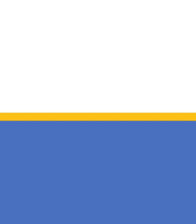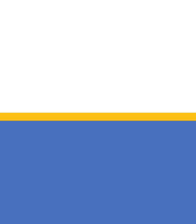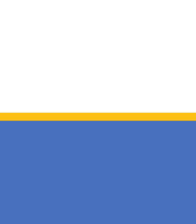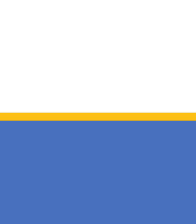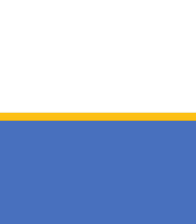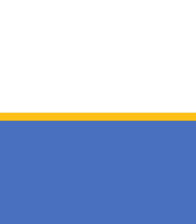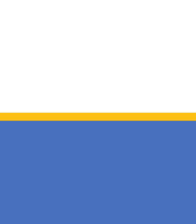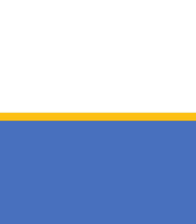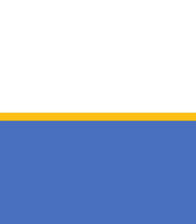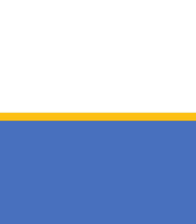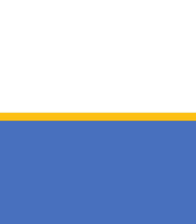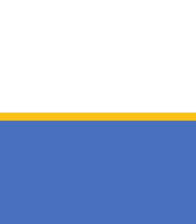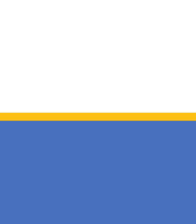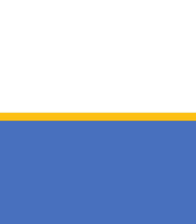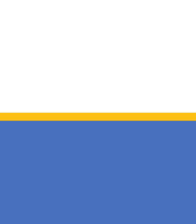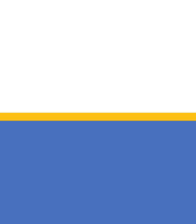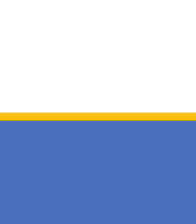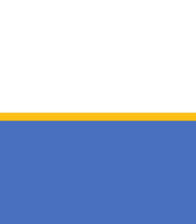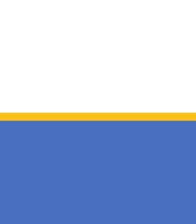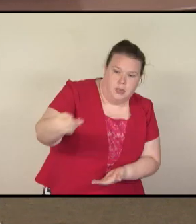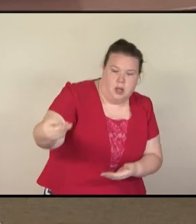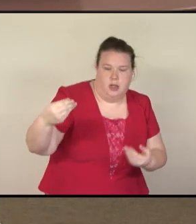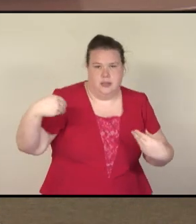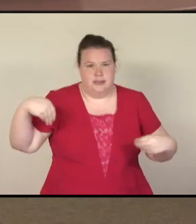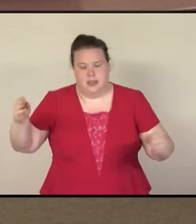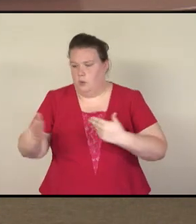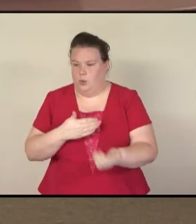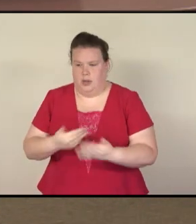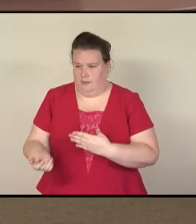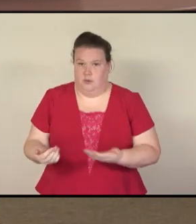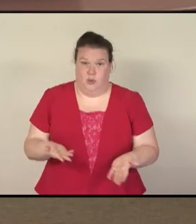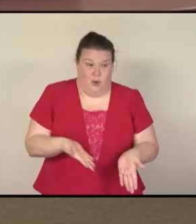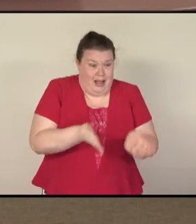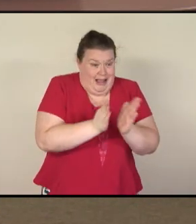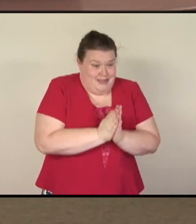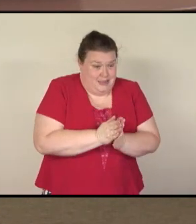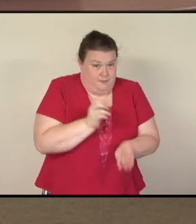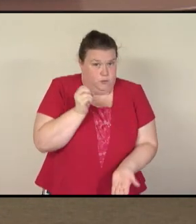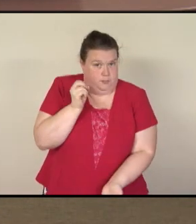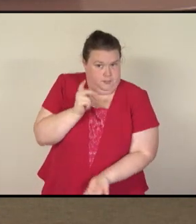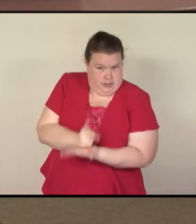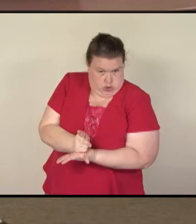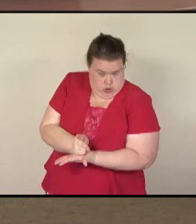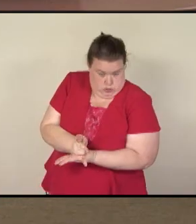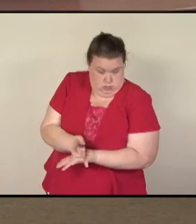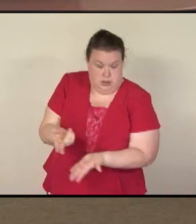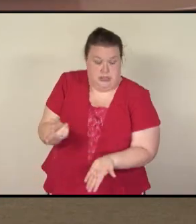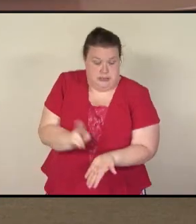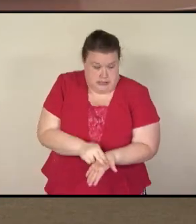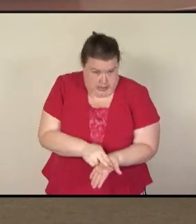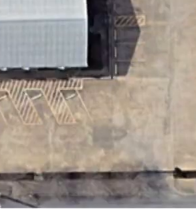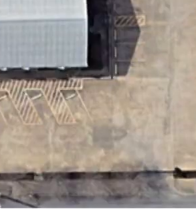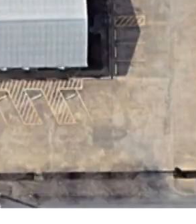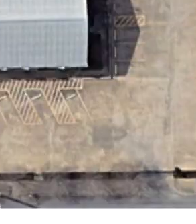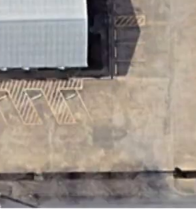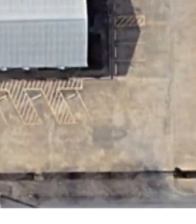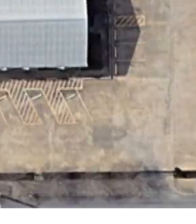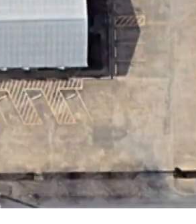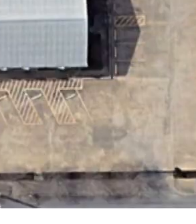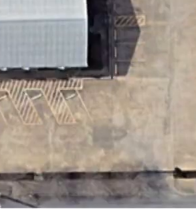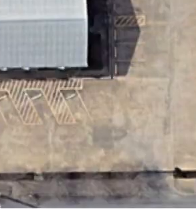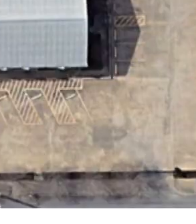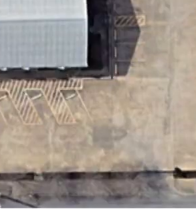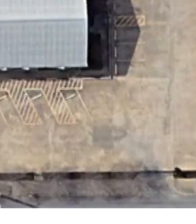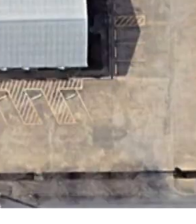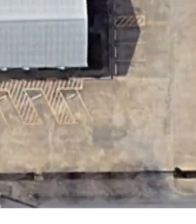central appraisal appraiser center and so we're asking for permission and for y'all to sign a resolution allowing us to go forth